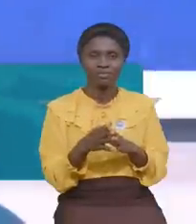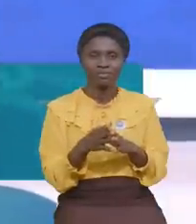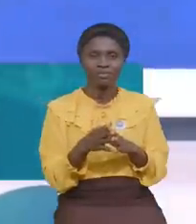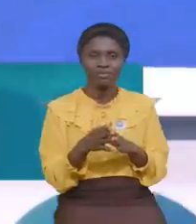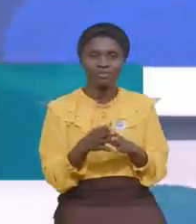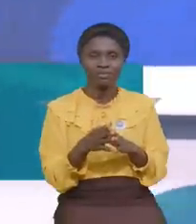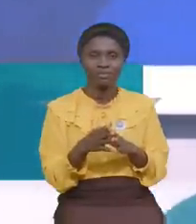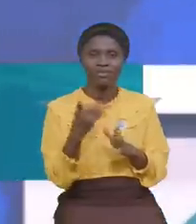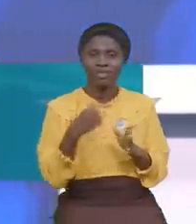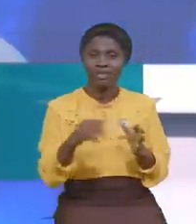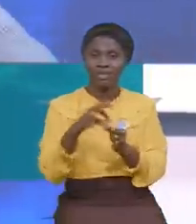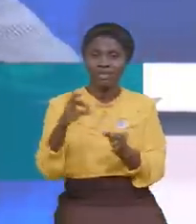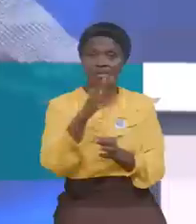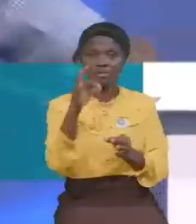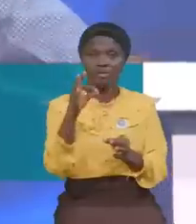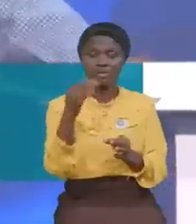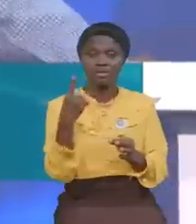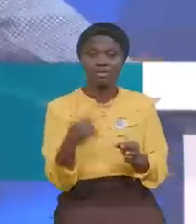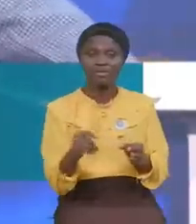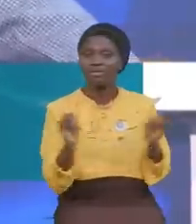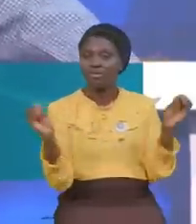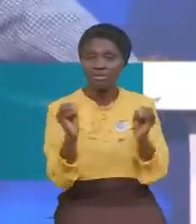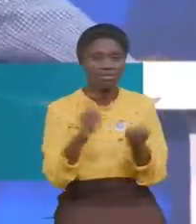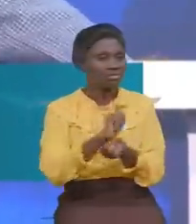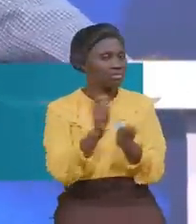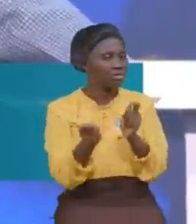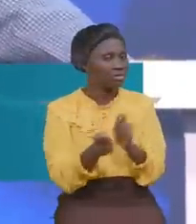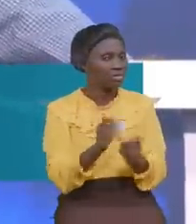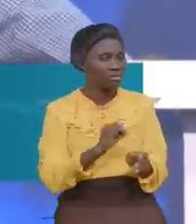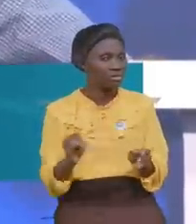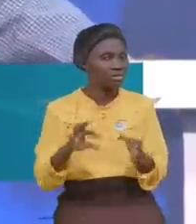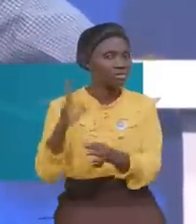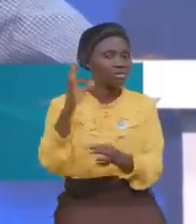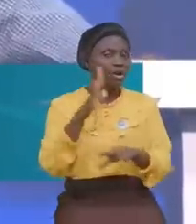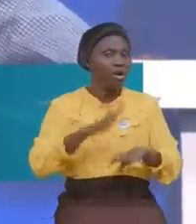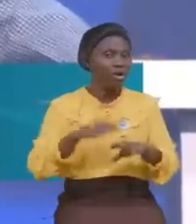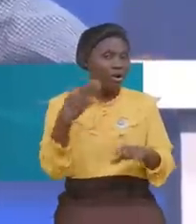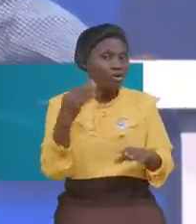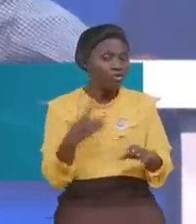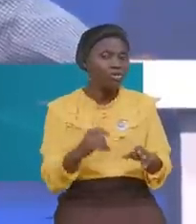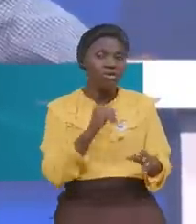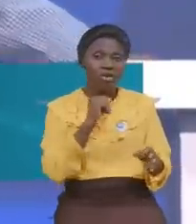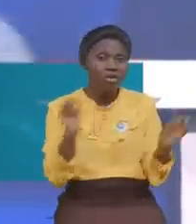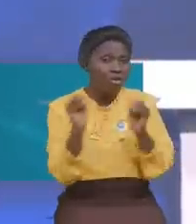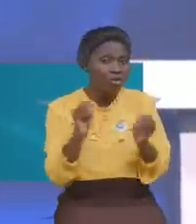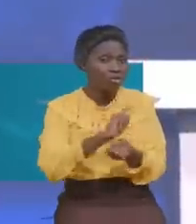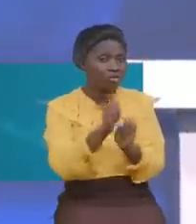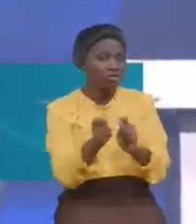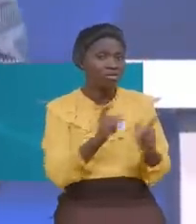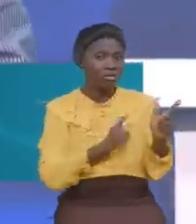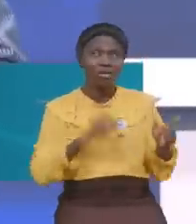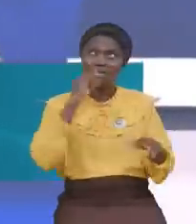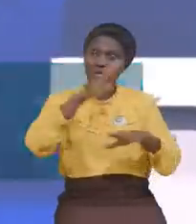The Spirit, the unchanging Spirit of the unchanging Lord, is upon me, the unchanging